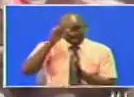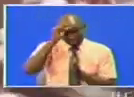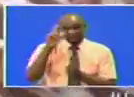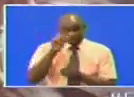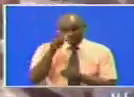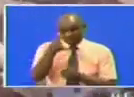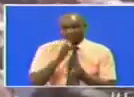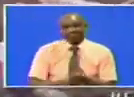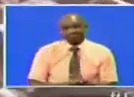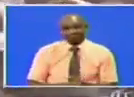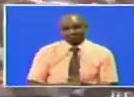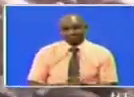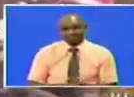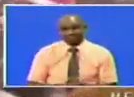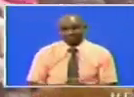race.